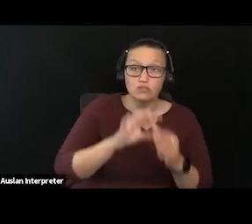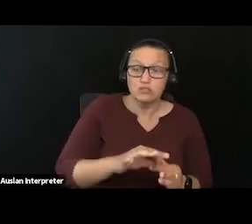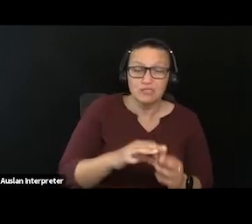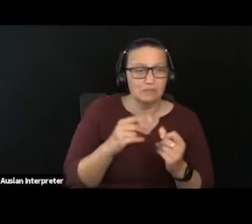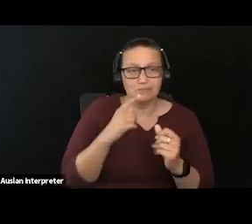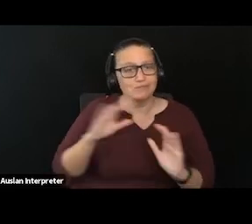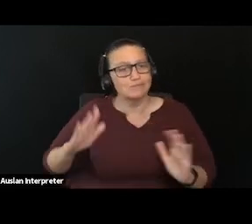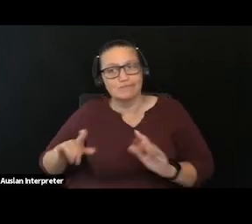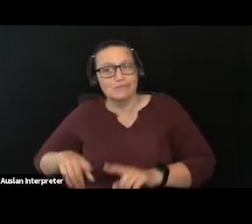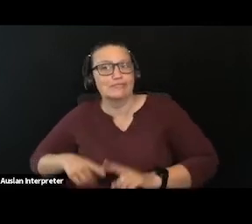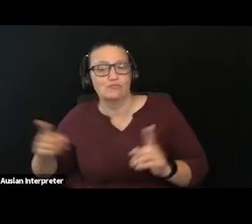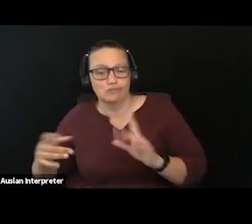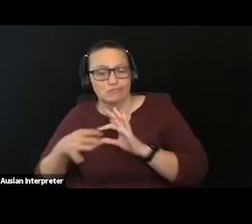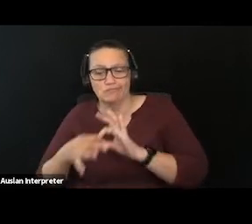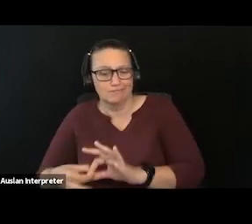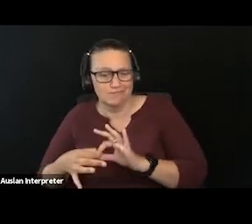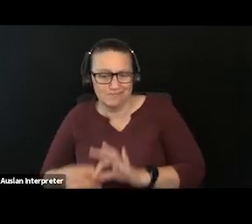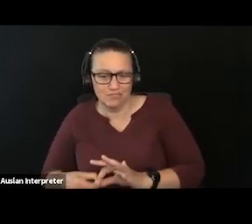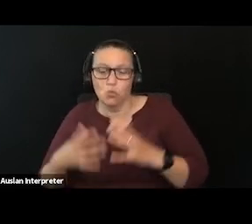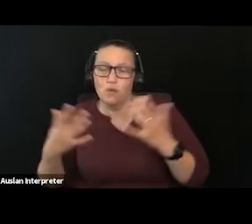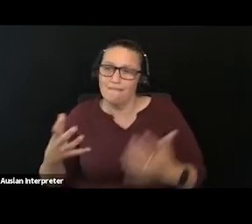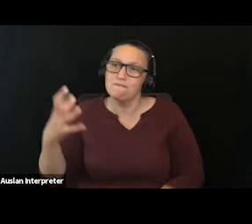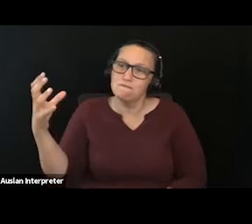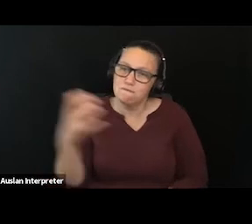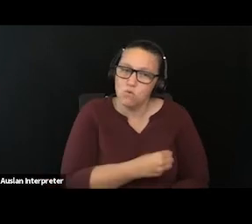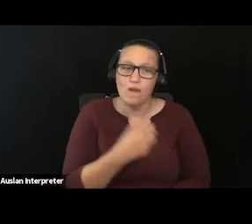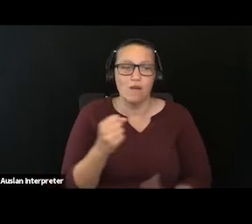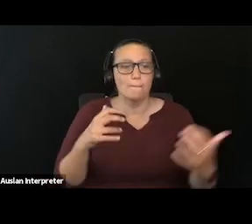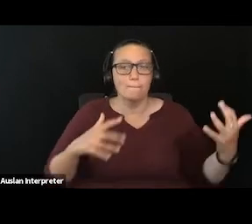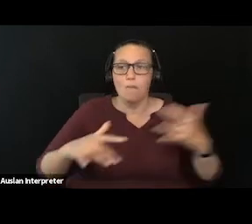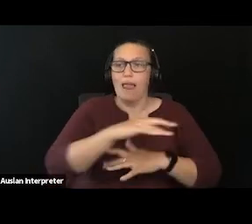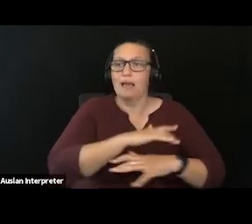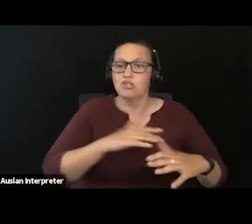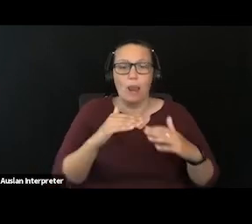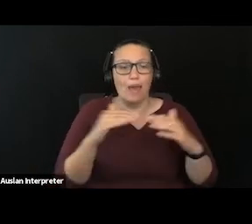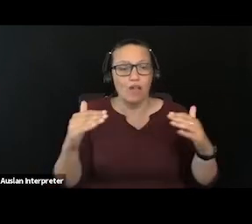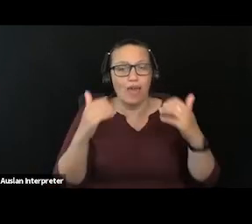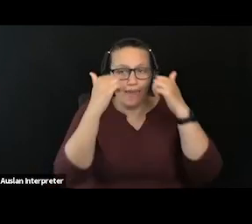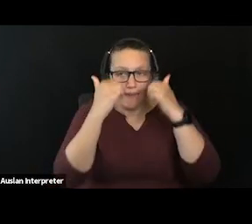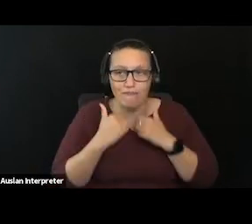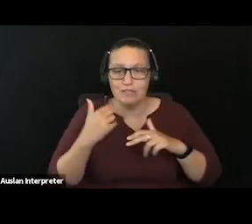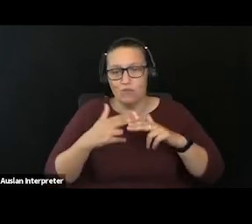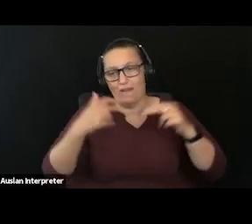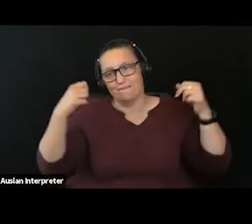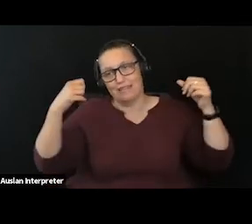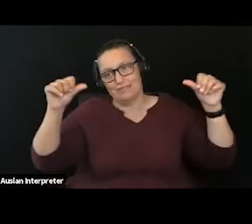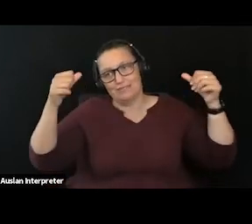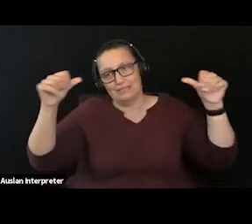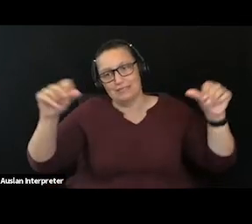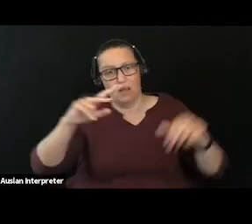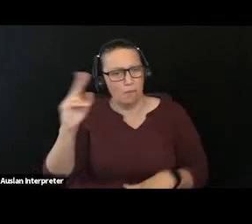negative associations. So there is a need for population level evidence of effectiveness, both to advocate for the scale up of